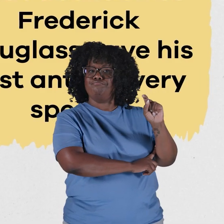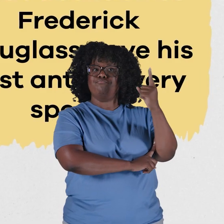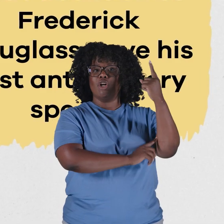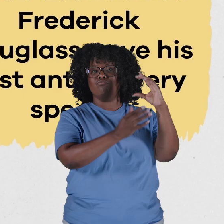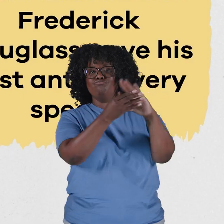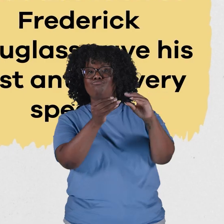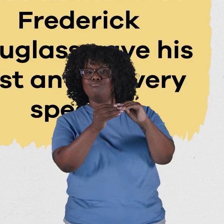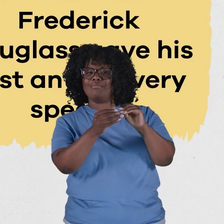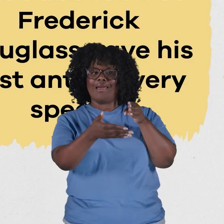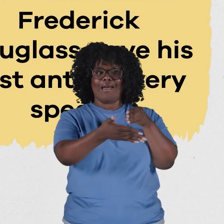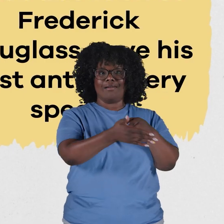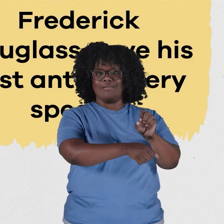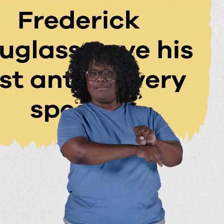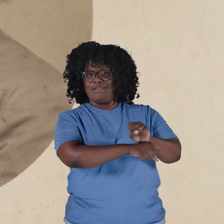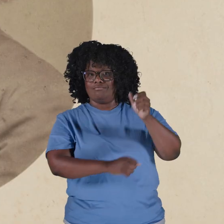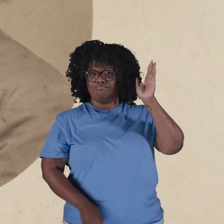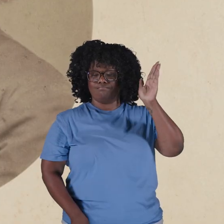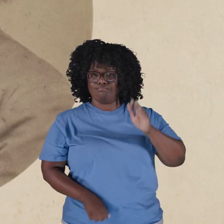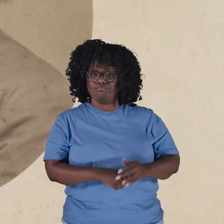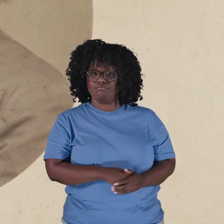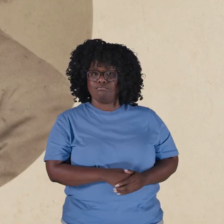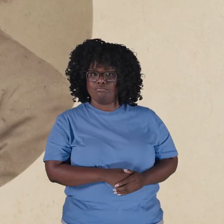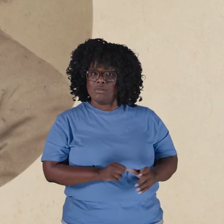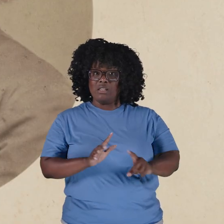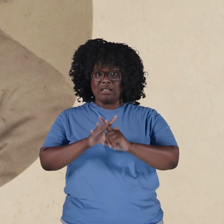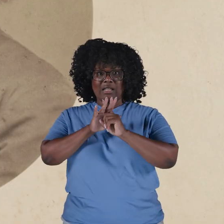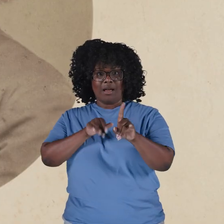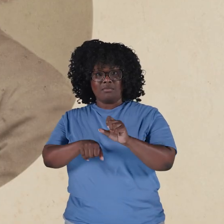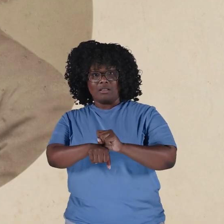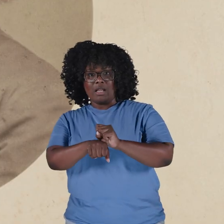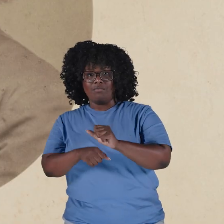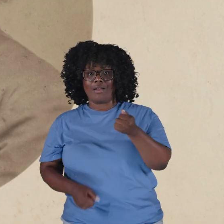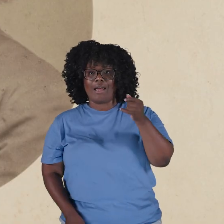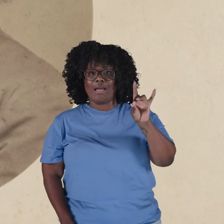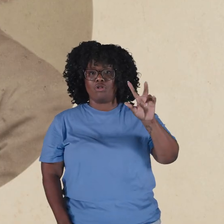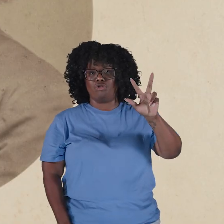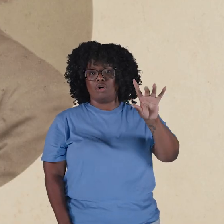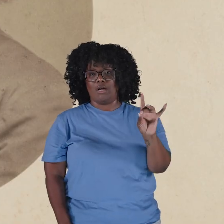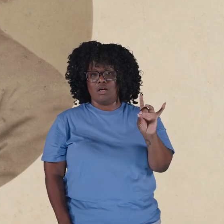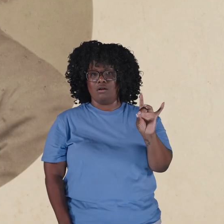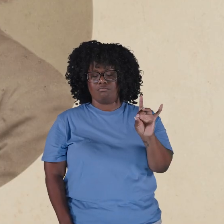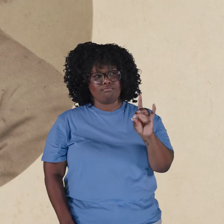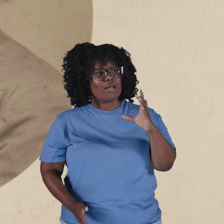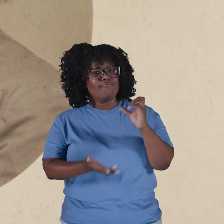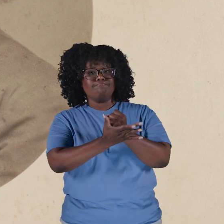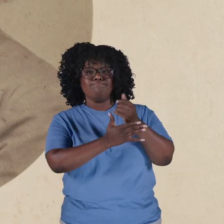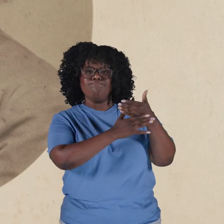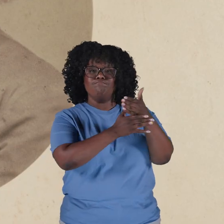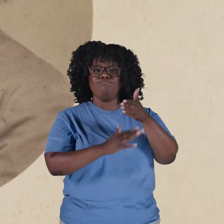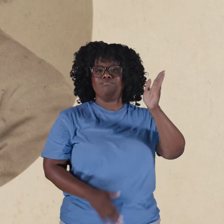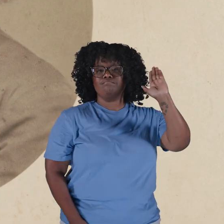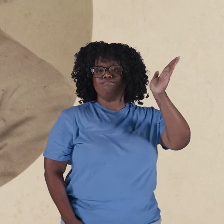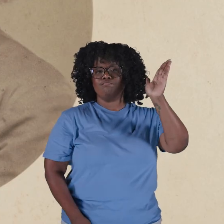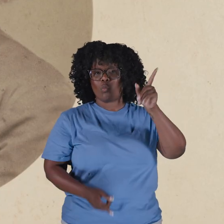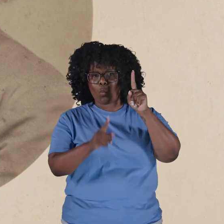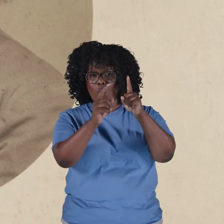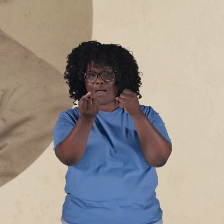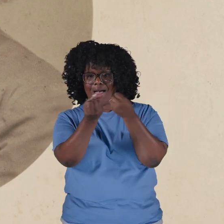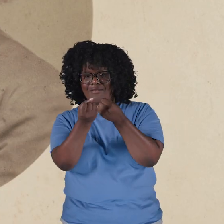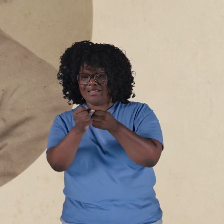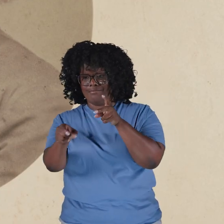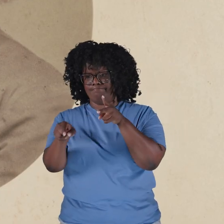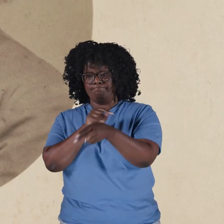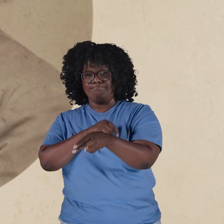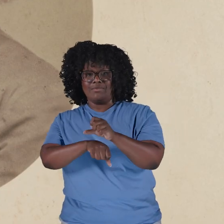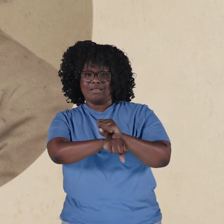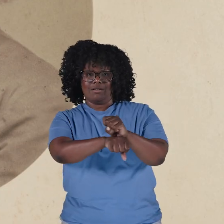first anti-slavery speech. Douglass escaped enslavement in 1838 and shared his story to help advocate